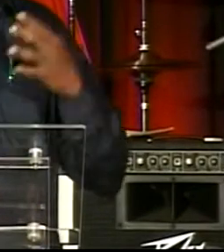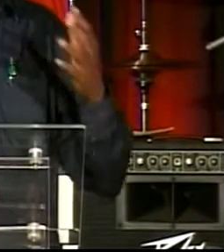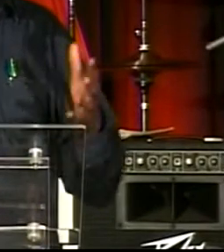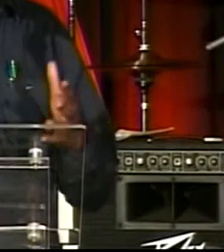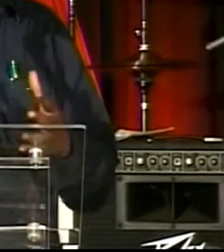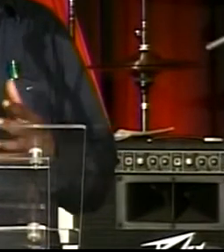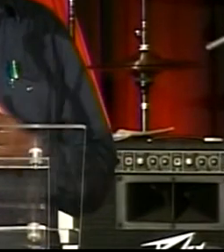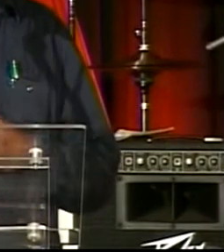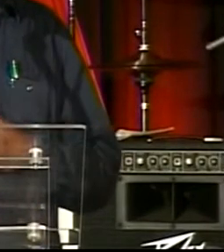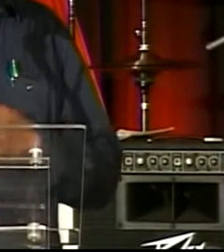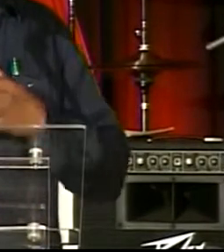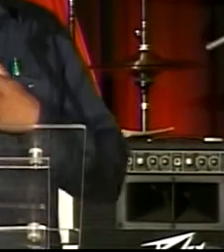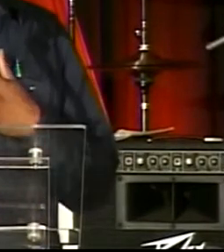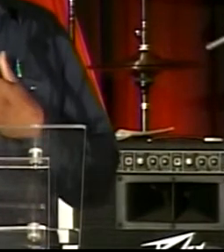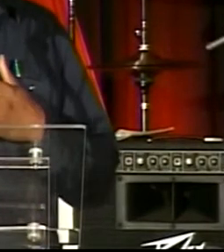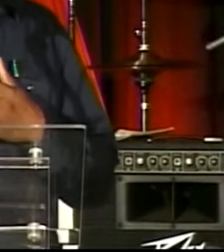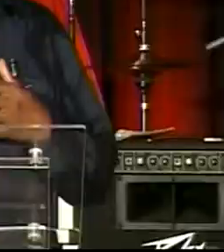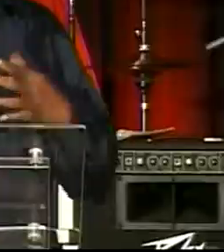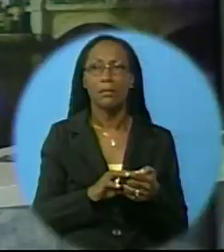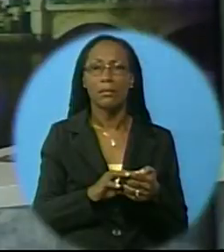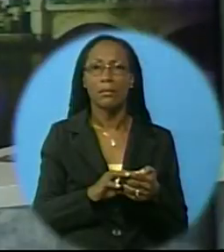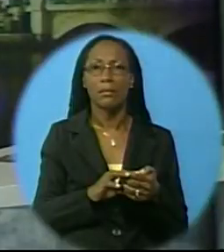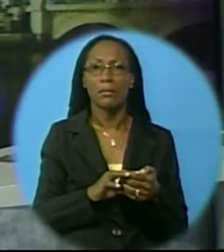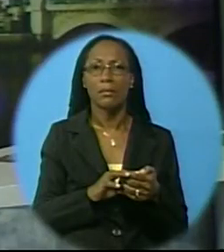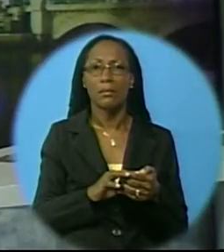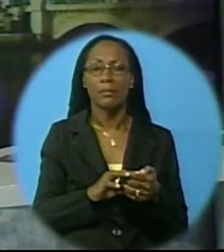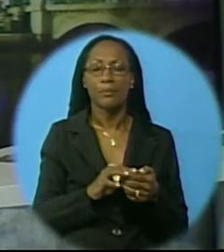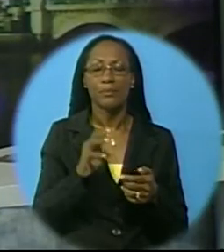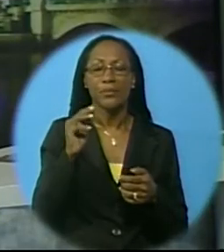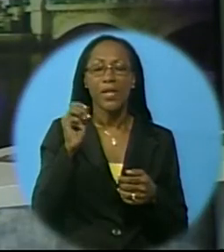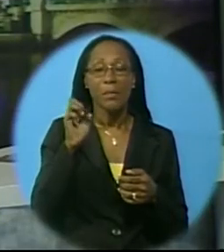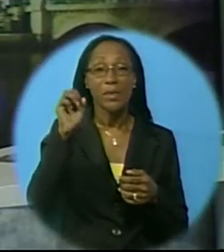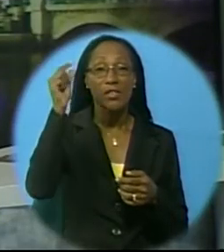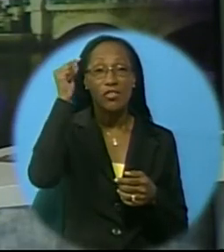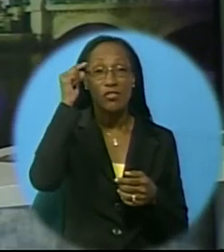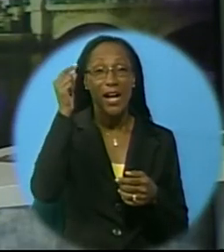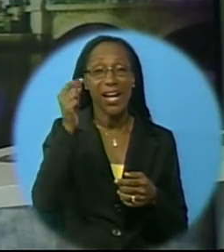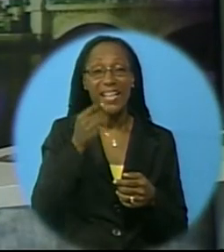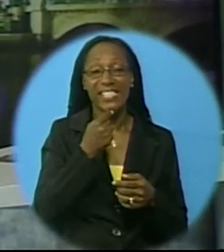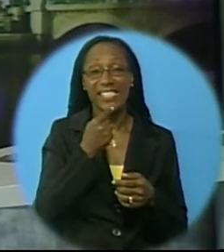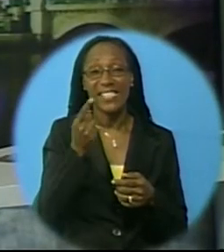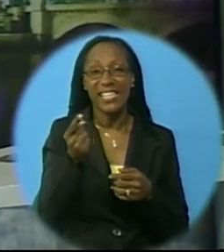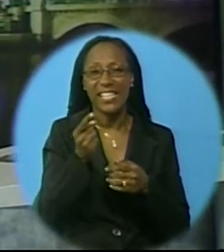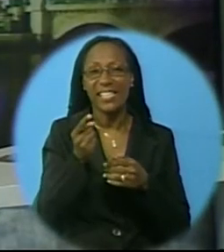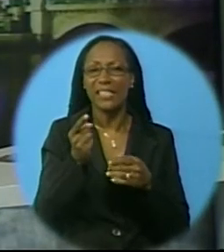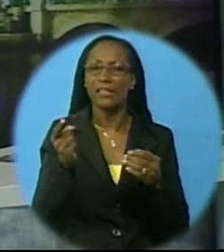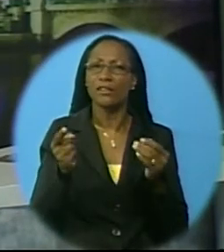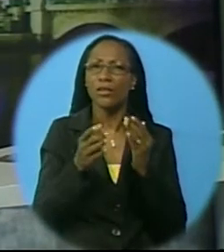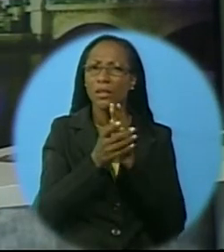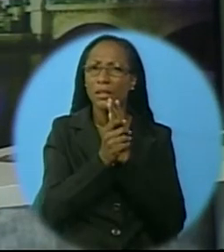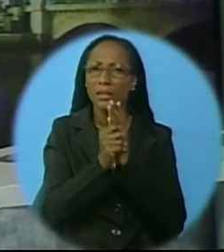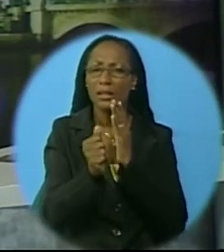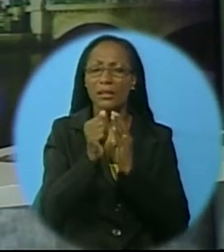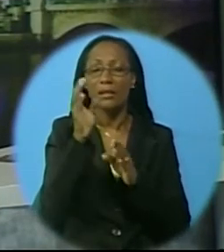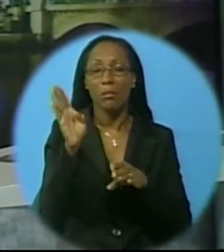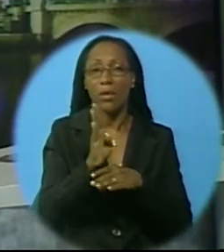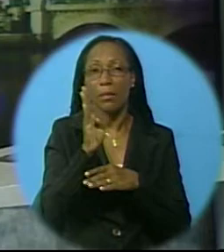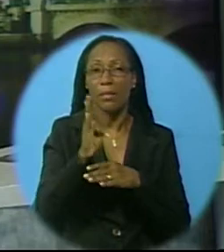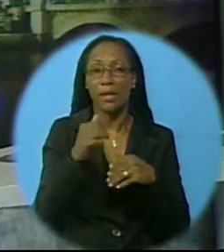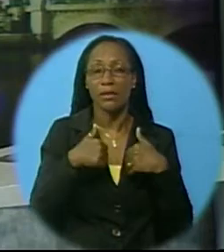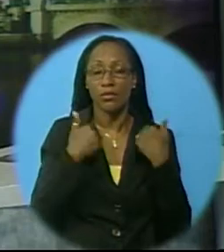the historian, the griot. Mr. Grant sees potential in Barbadian youth interested in